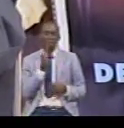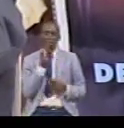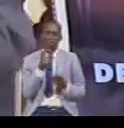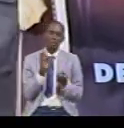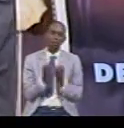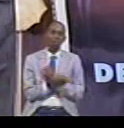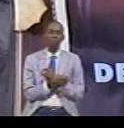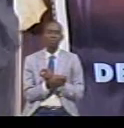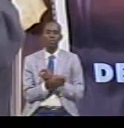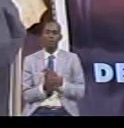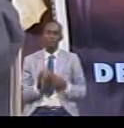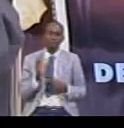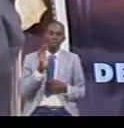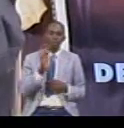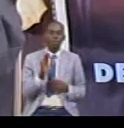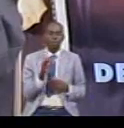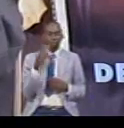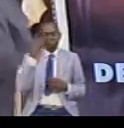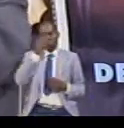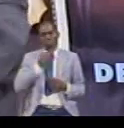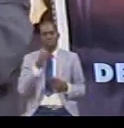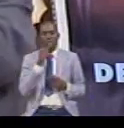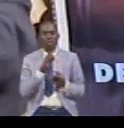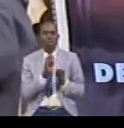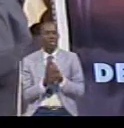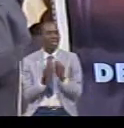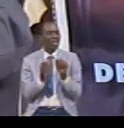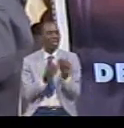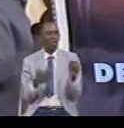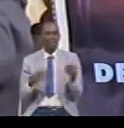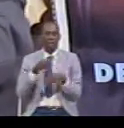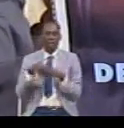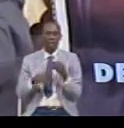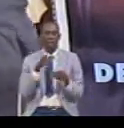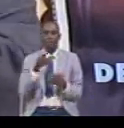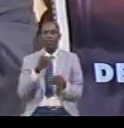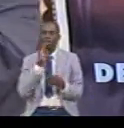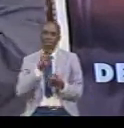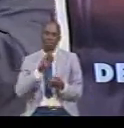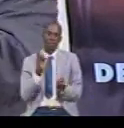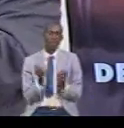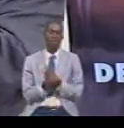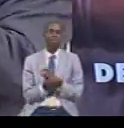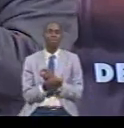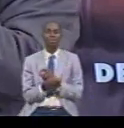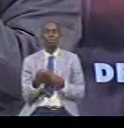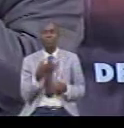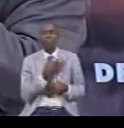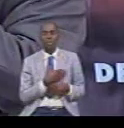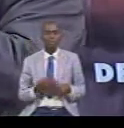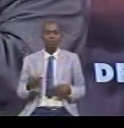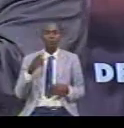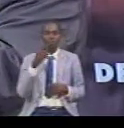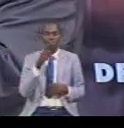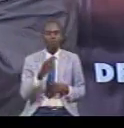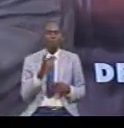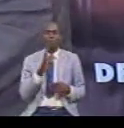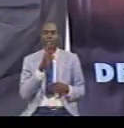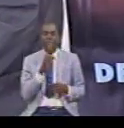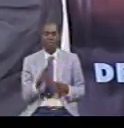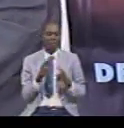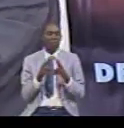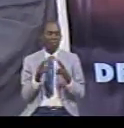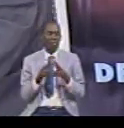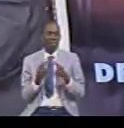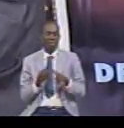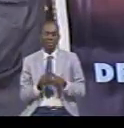changed. Your outlook is changed. Everything about you is changed. And you are very different